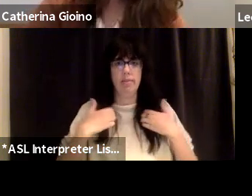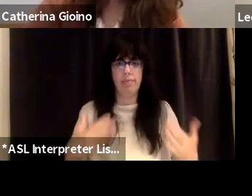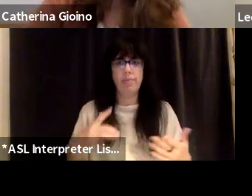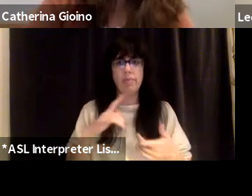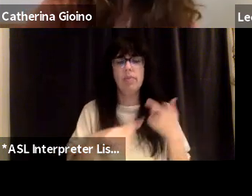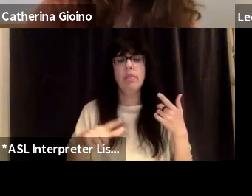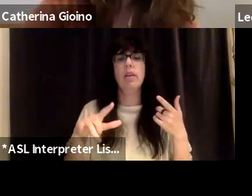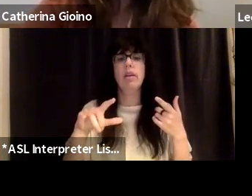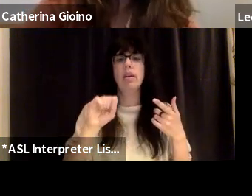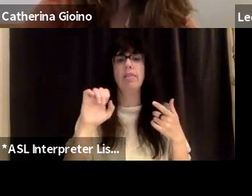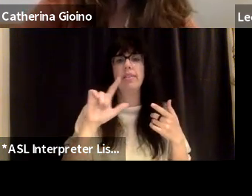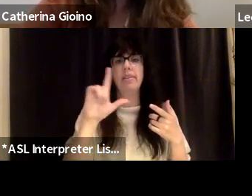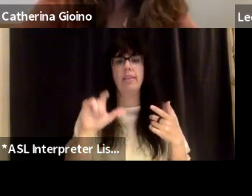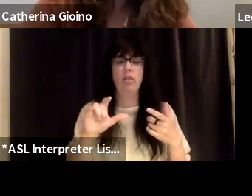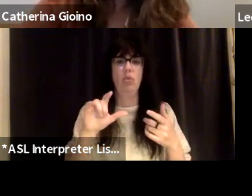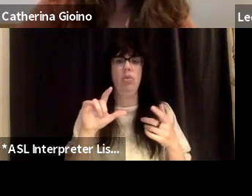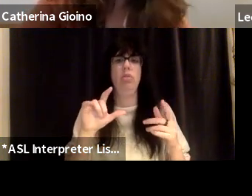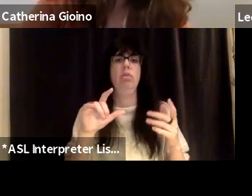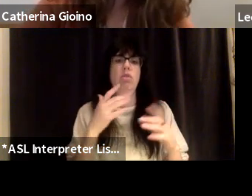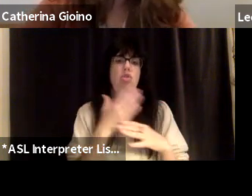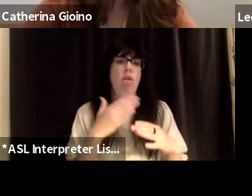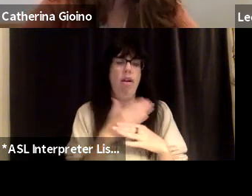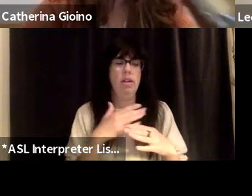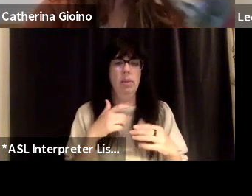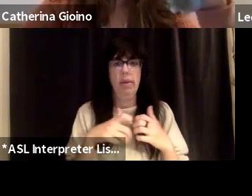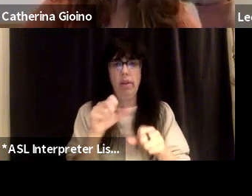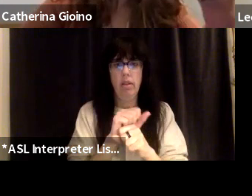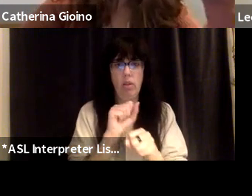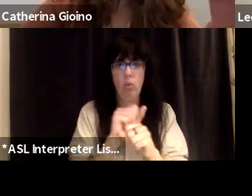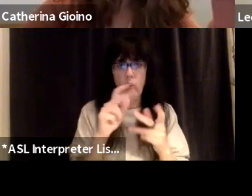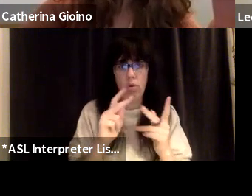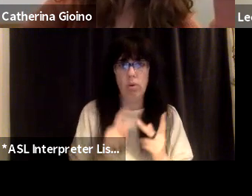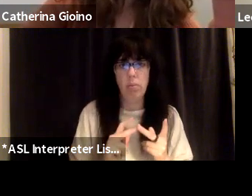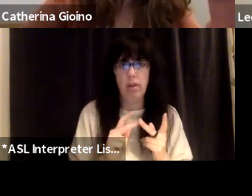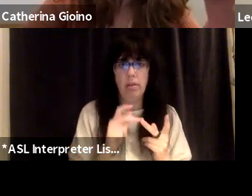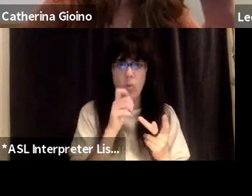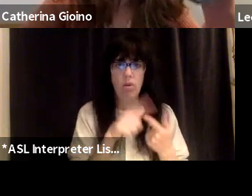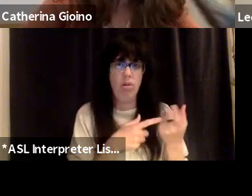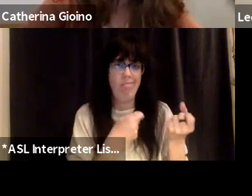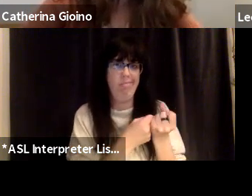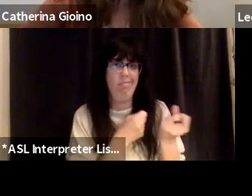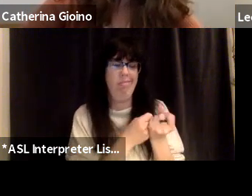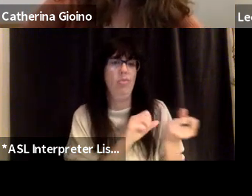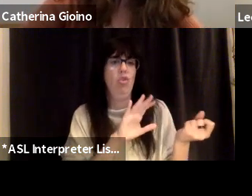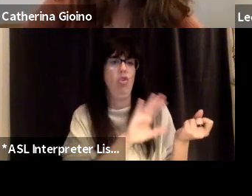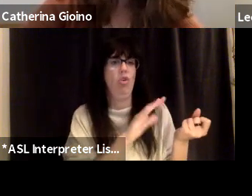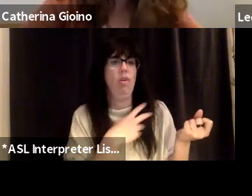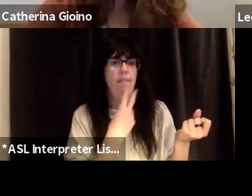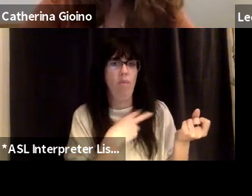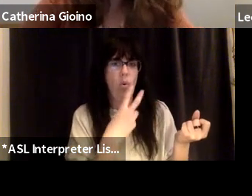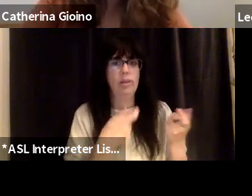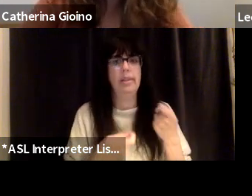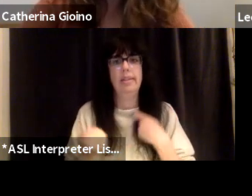harassment in the workplace, that we're not championing her and her voice, and instead it's